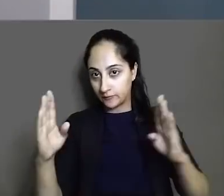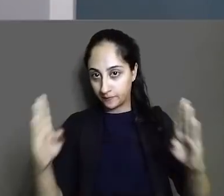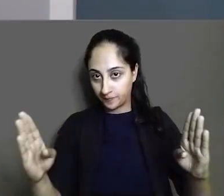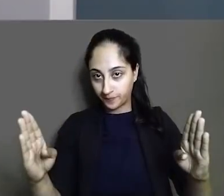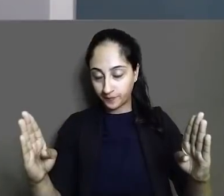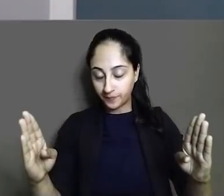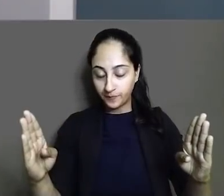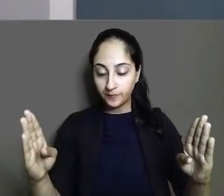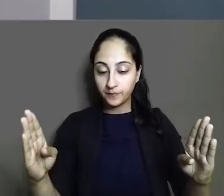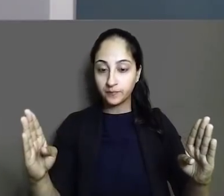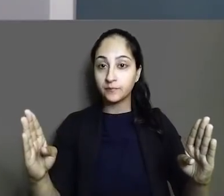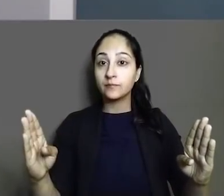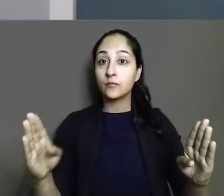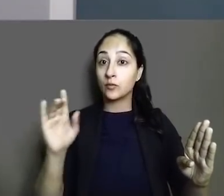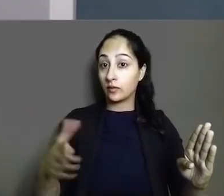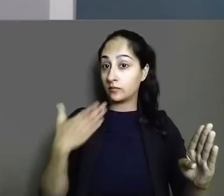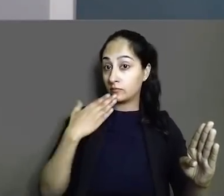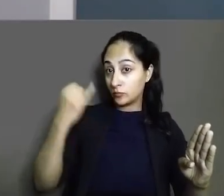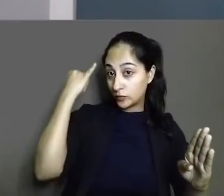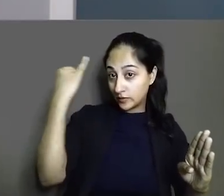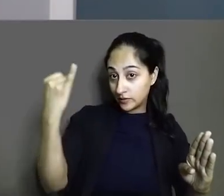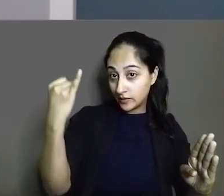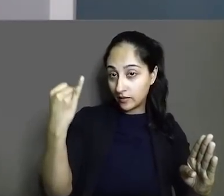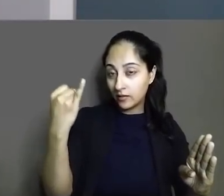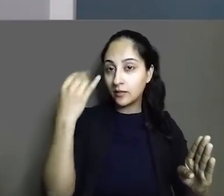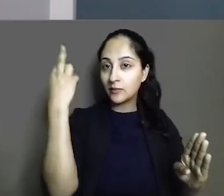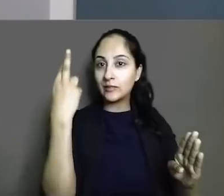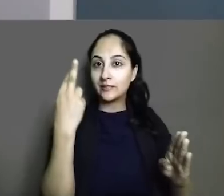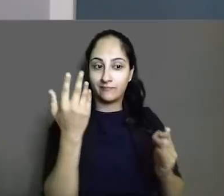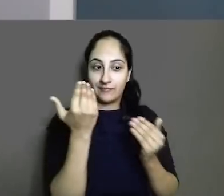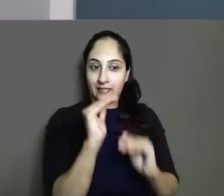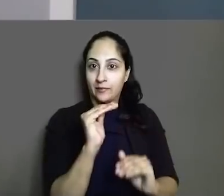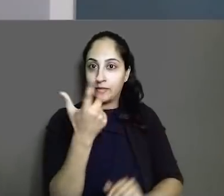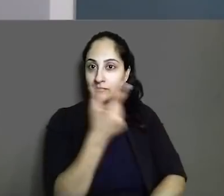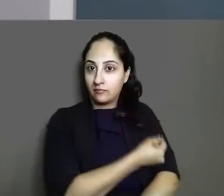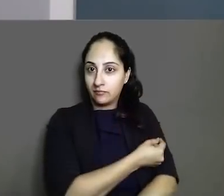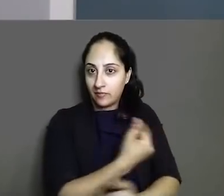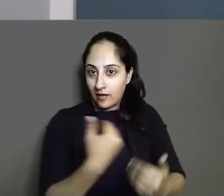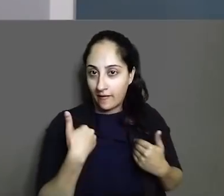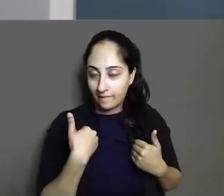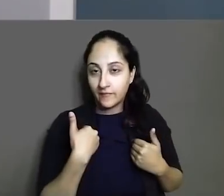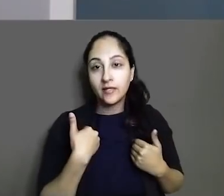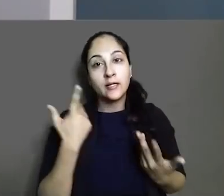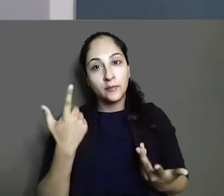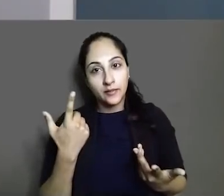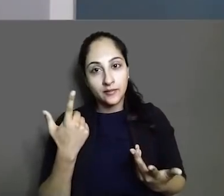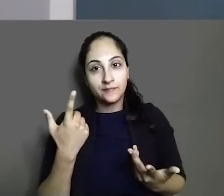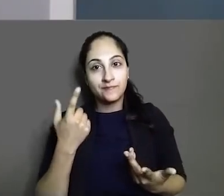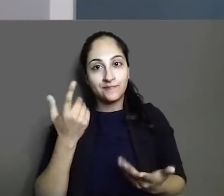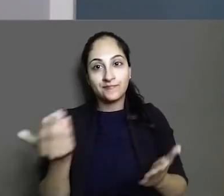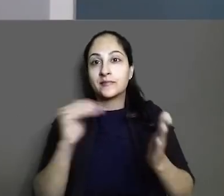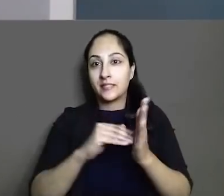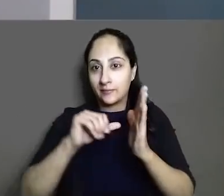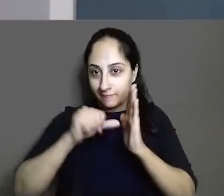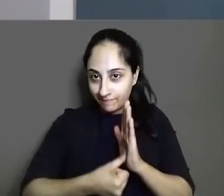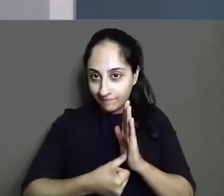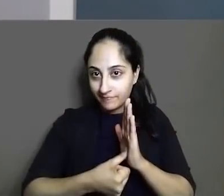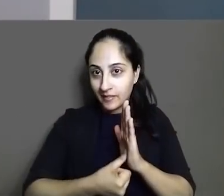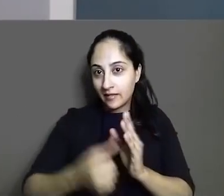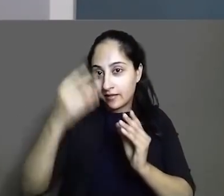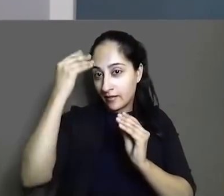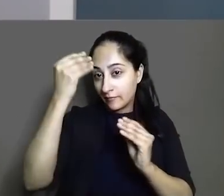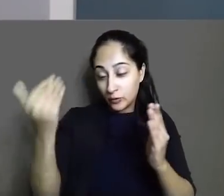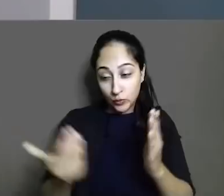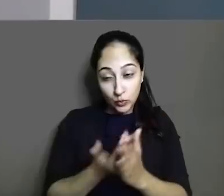these studies. But for now, the national recommendation is to get 2 doses of the vaccines. And the